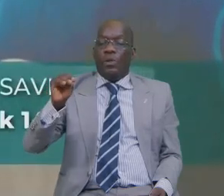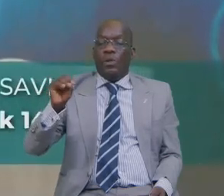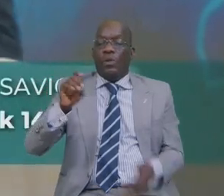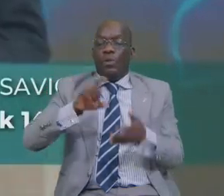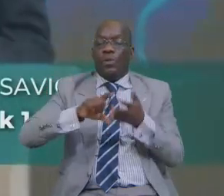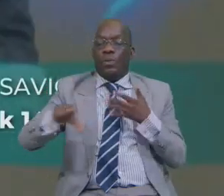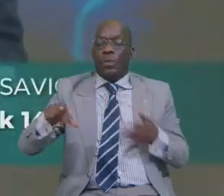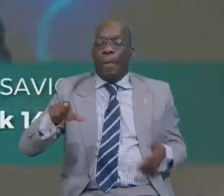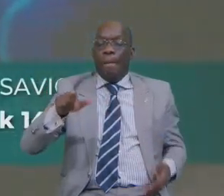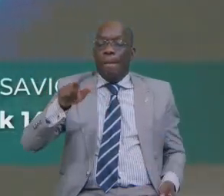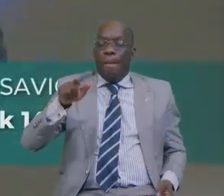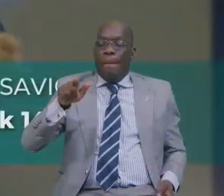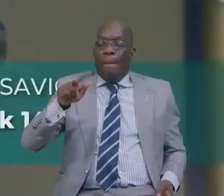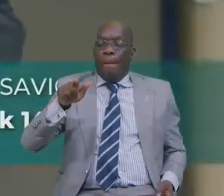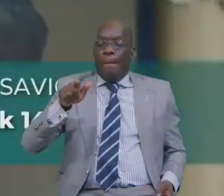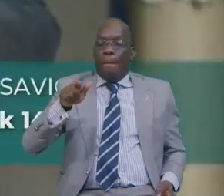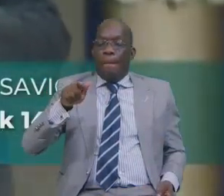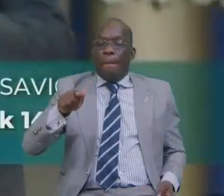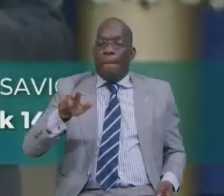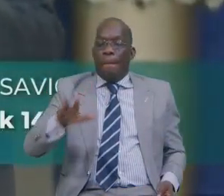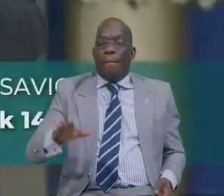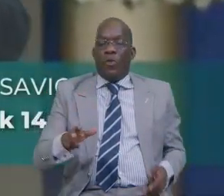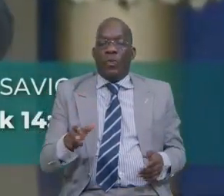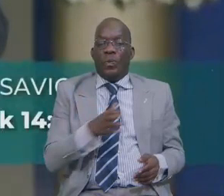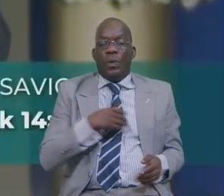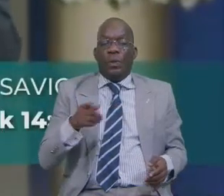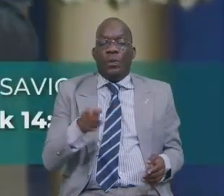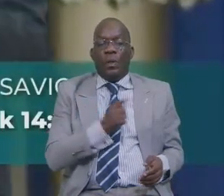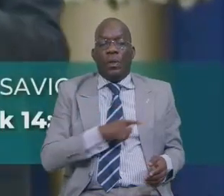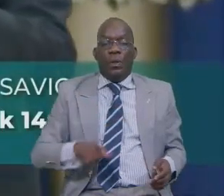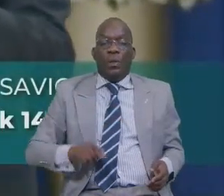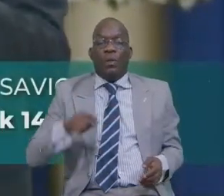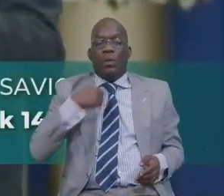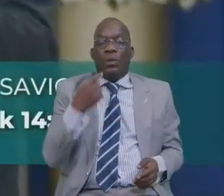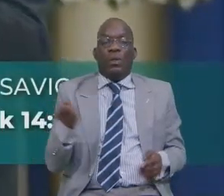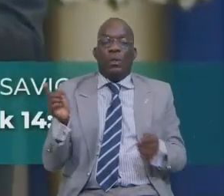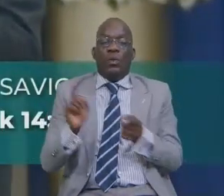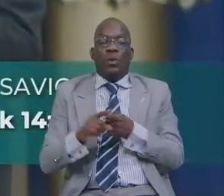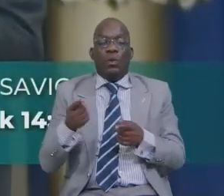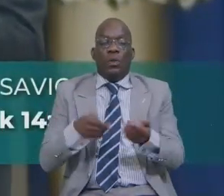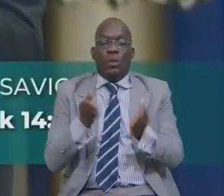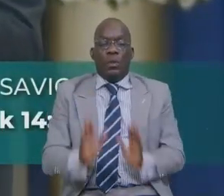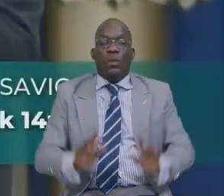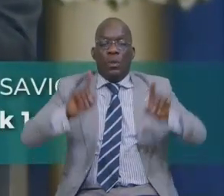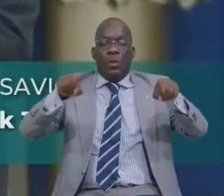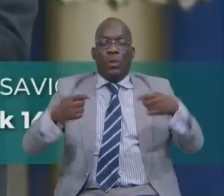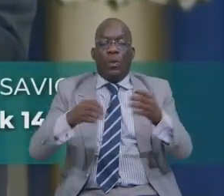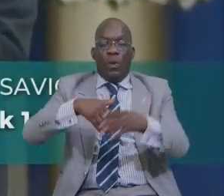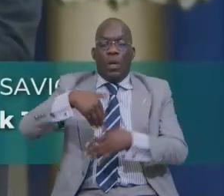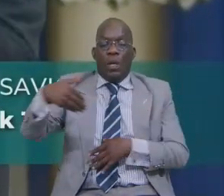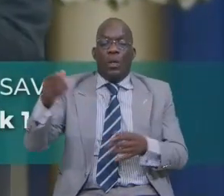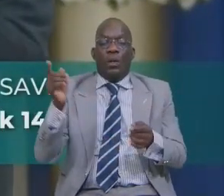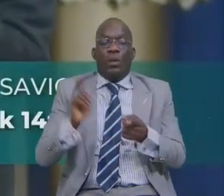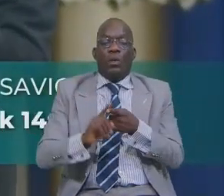verse 23. And the Lord said unto the servant, go out into